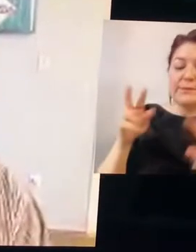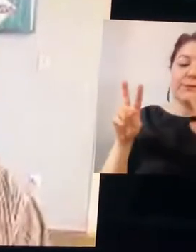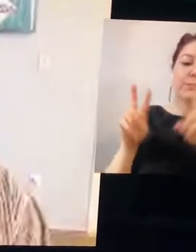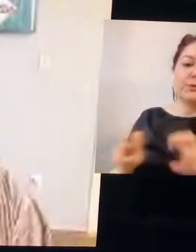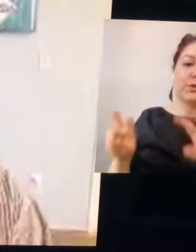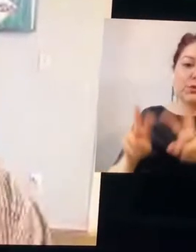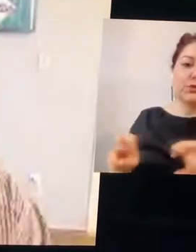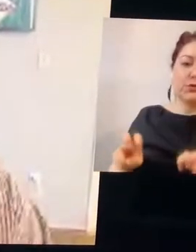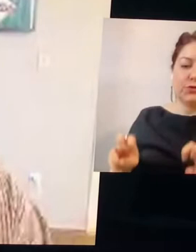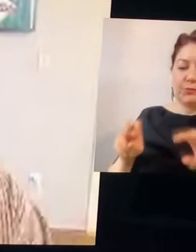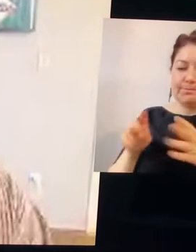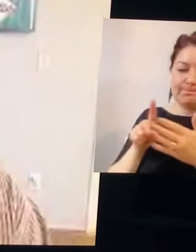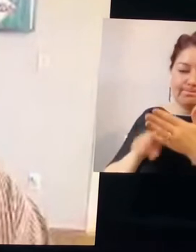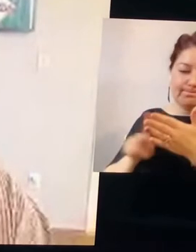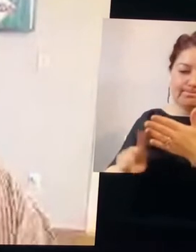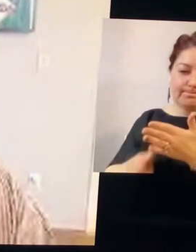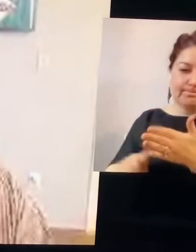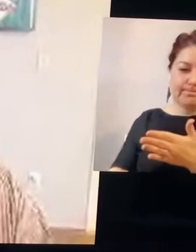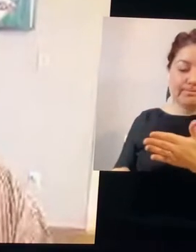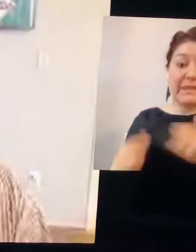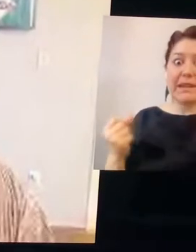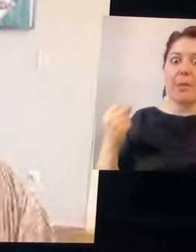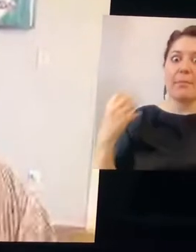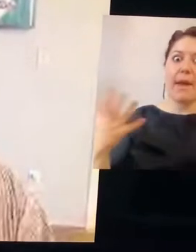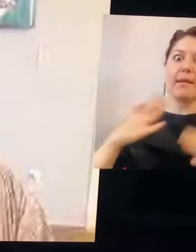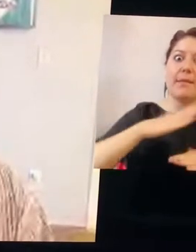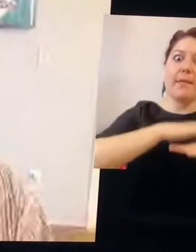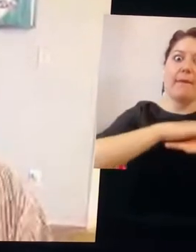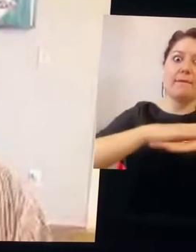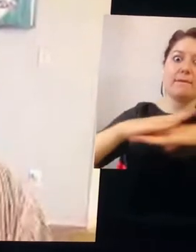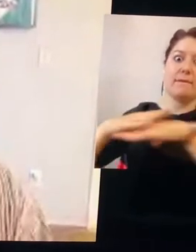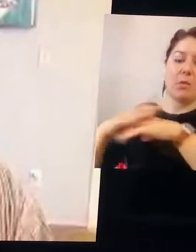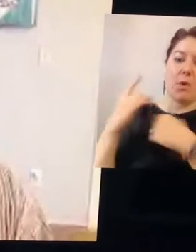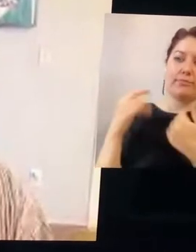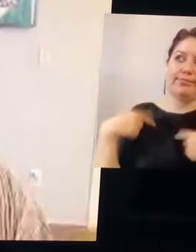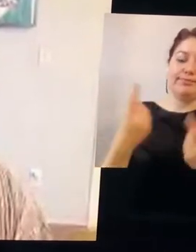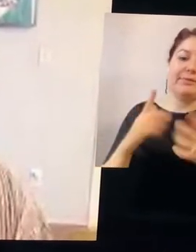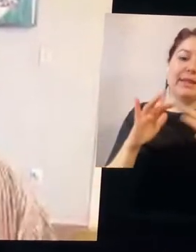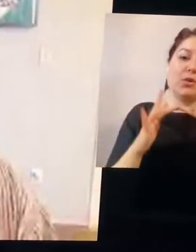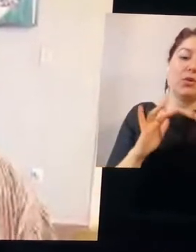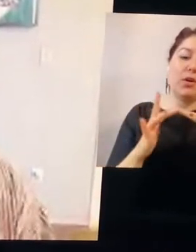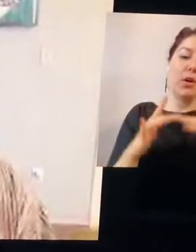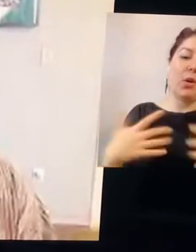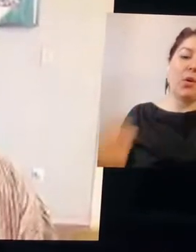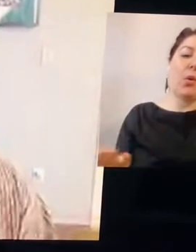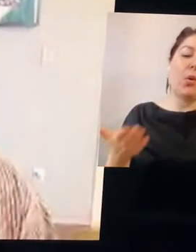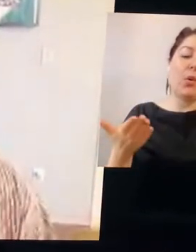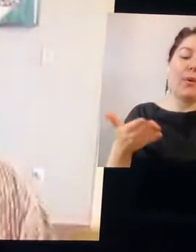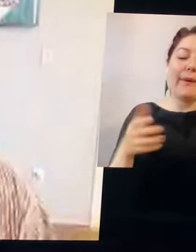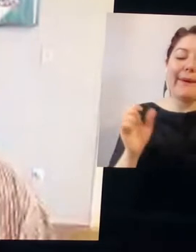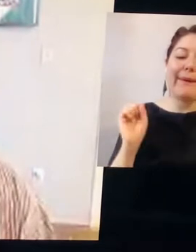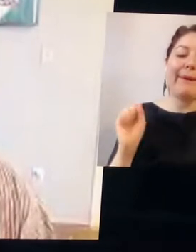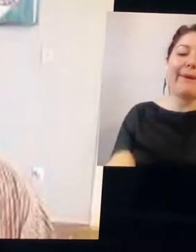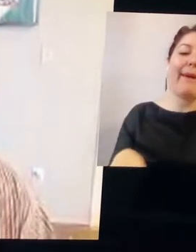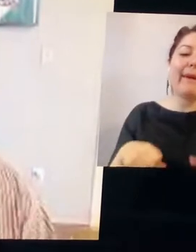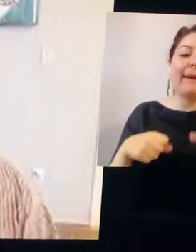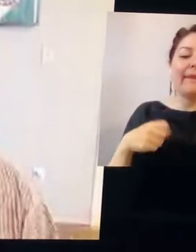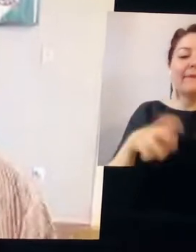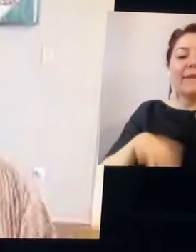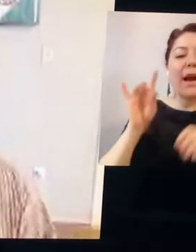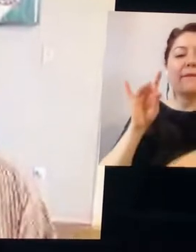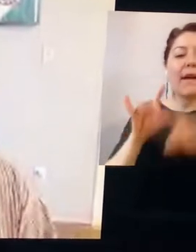There are many platforms now since the advent of internet that allow you to access information about